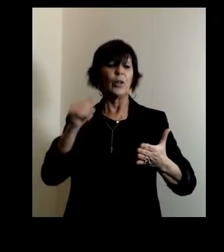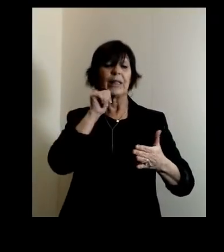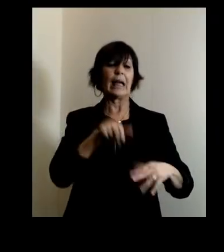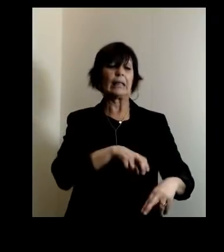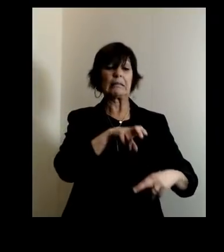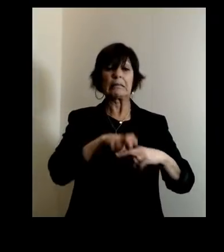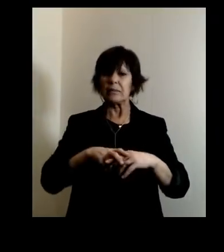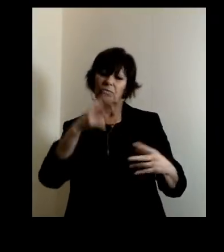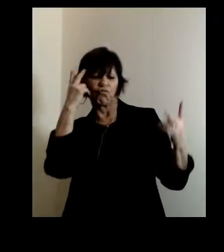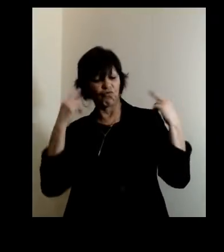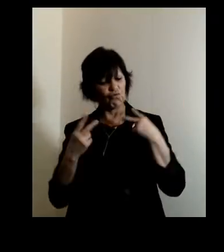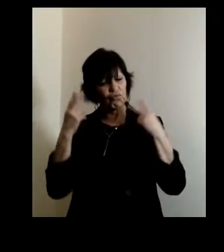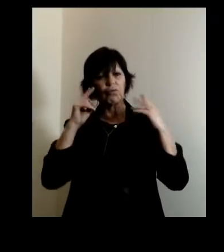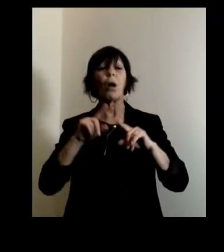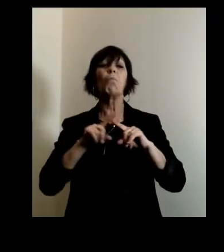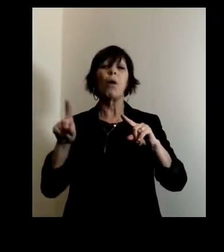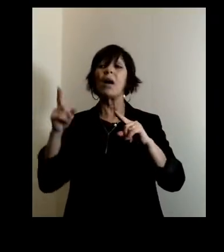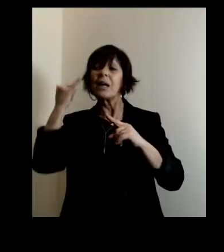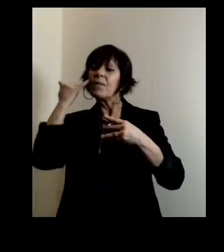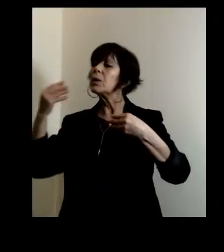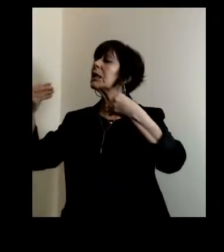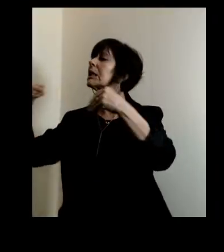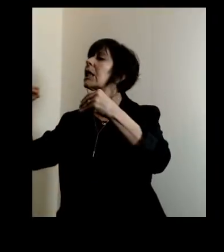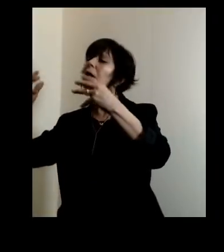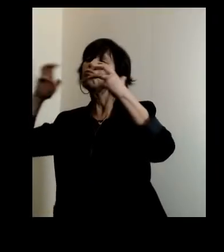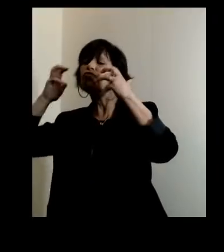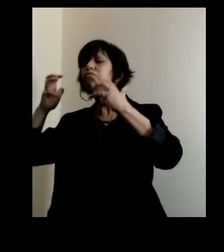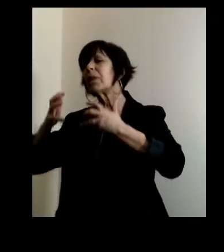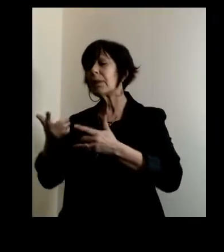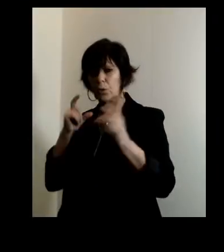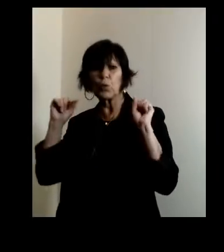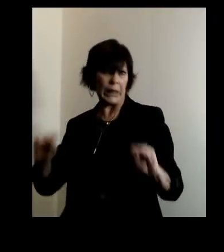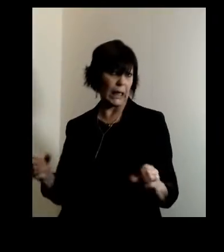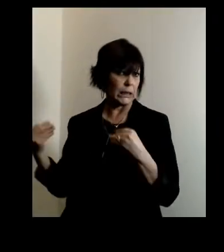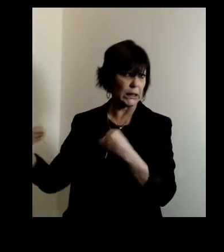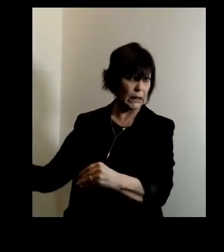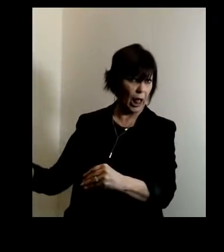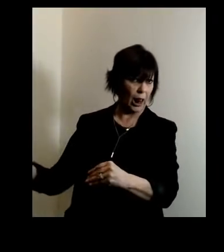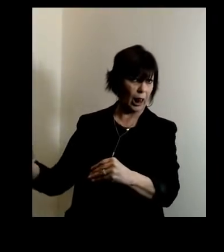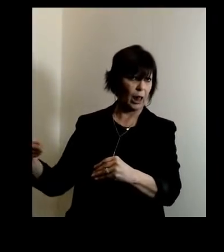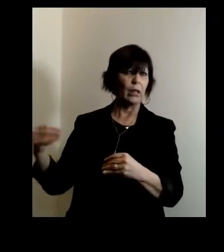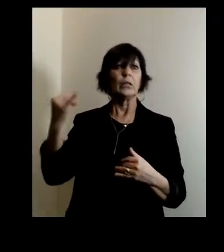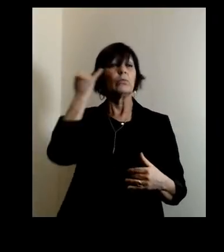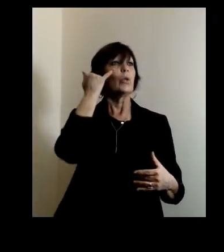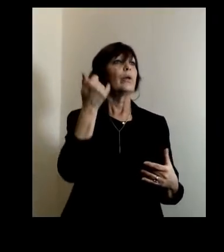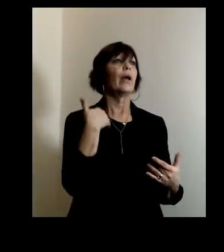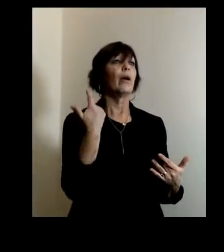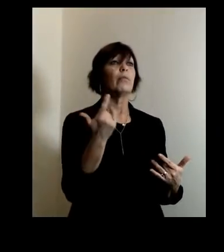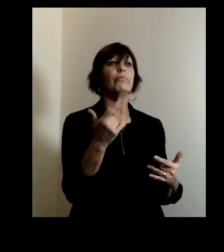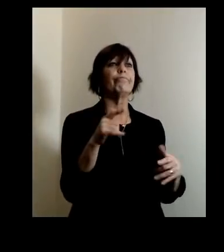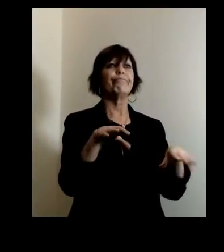care service that you provide, so if you cut hair, you can't cut hair. But if you have a whole row of